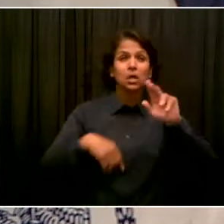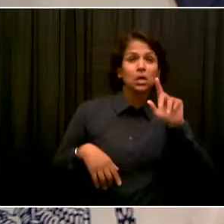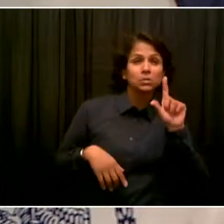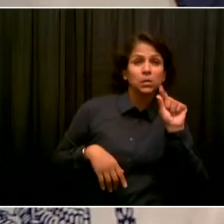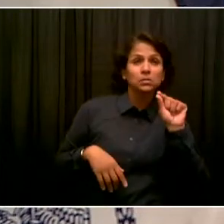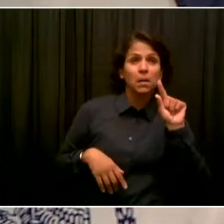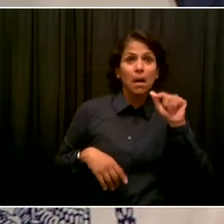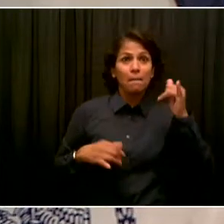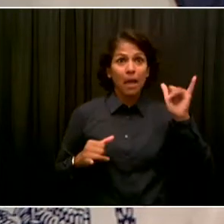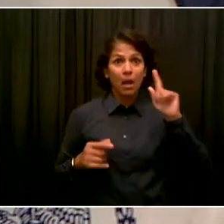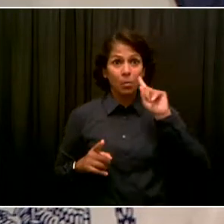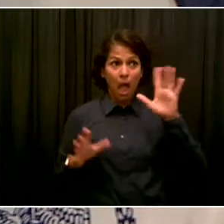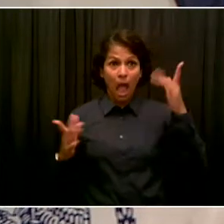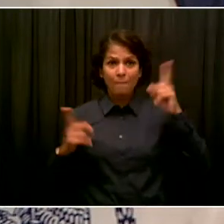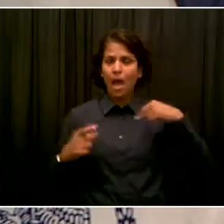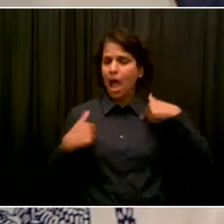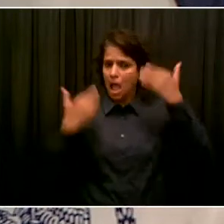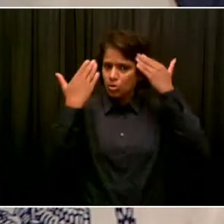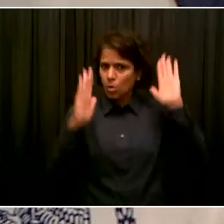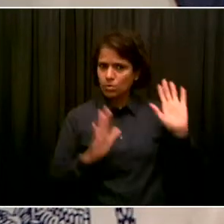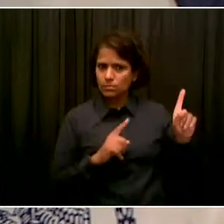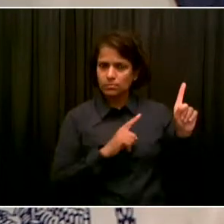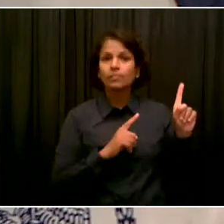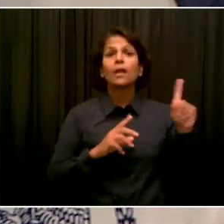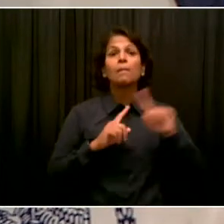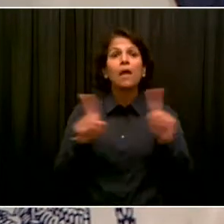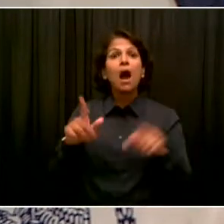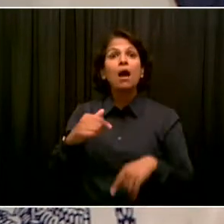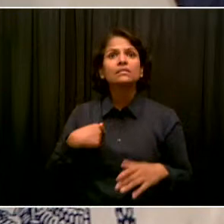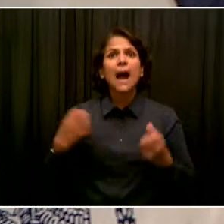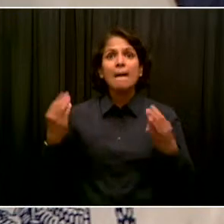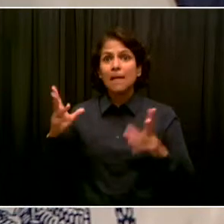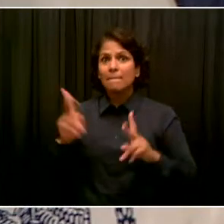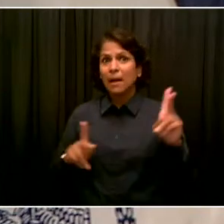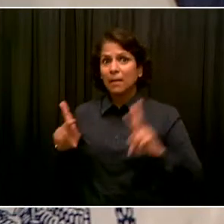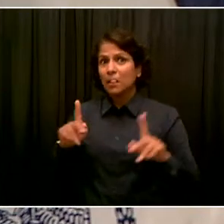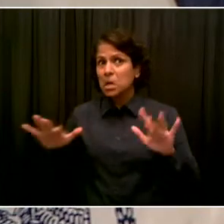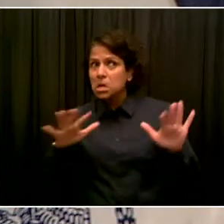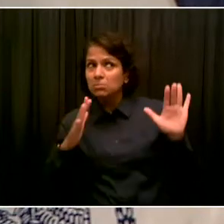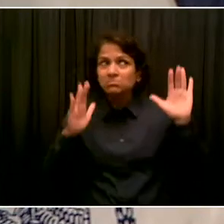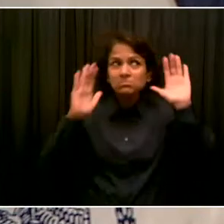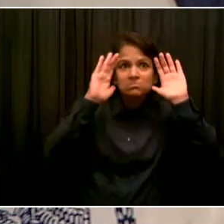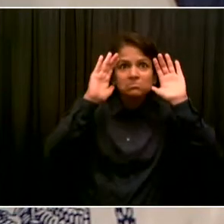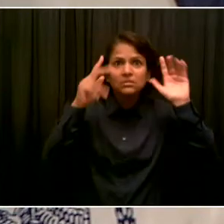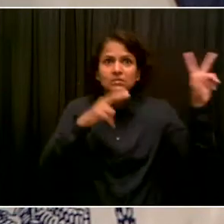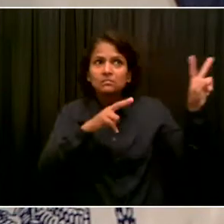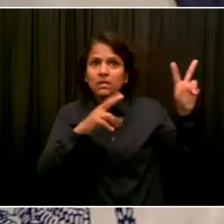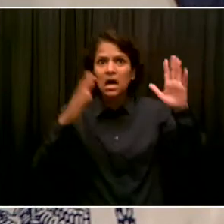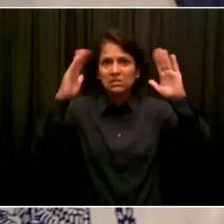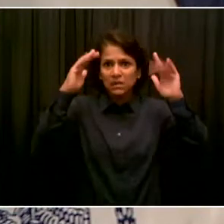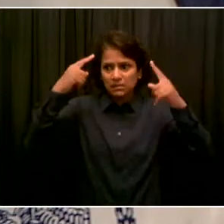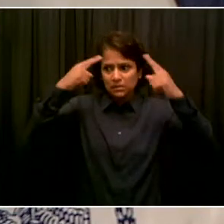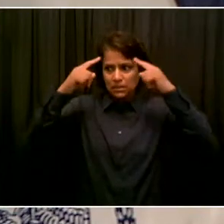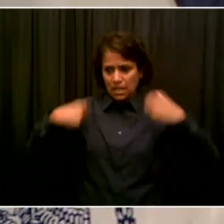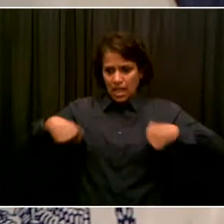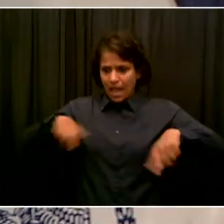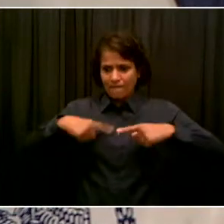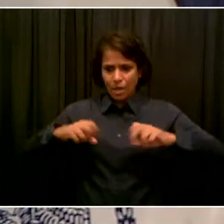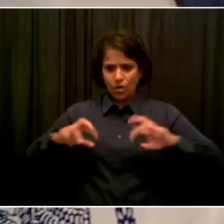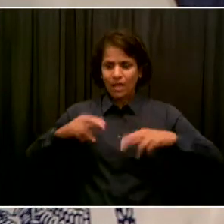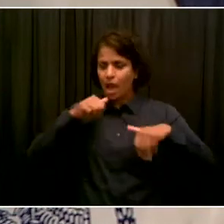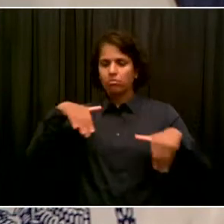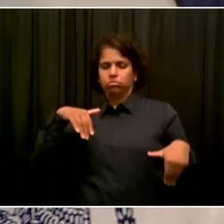it's that date or a different date, James. And look, of course, it's a little frustrating that it's gray right now,